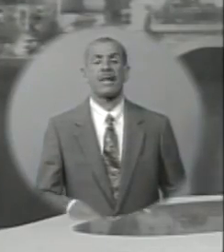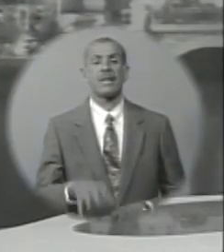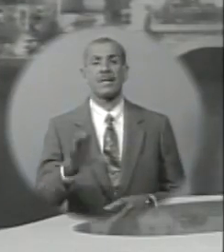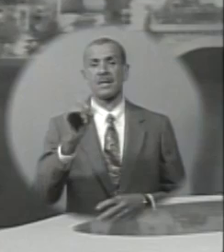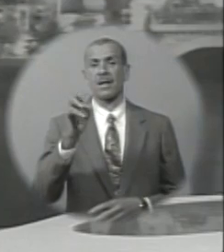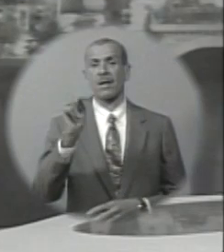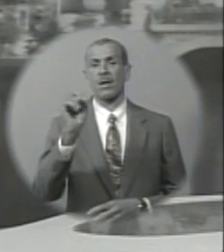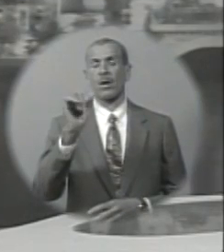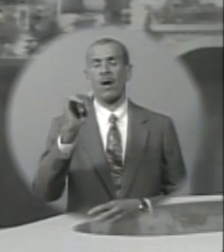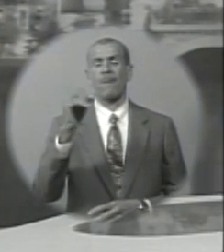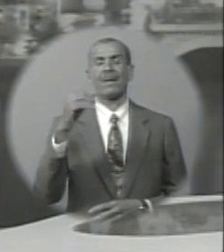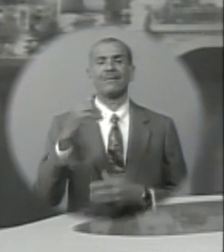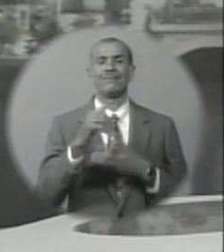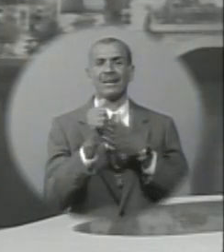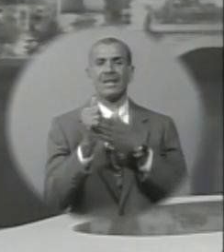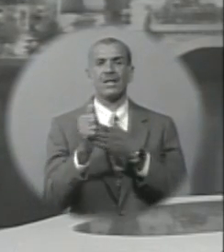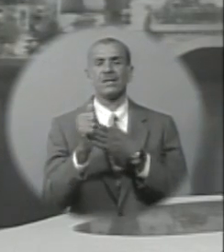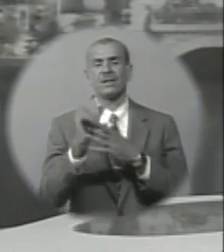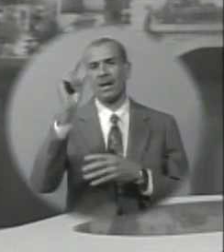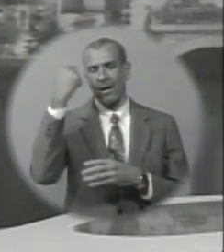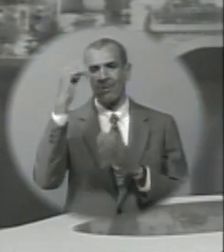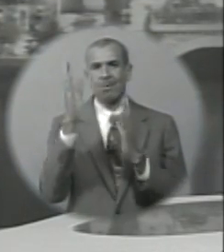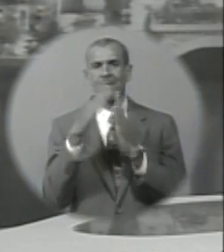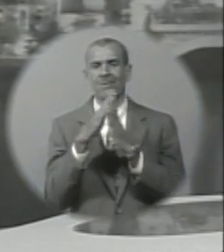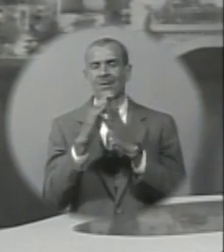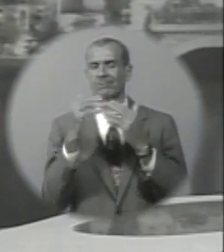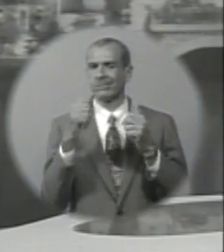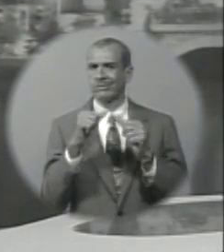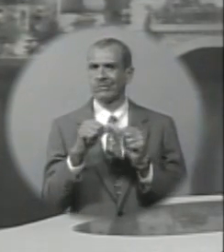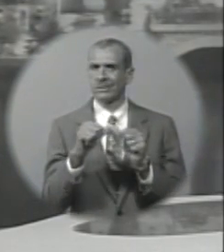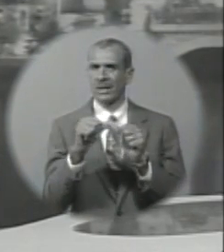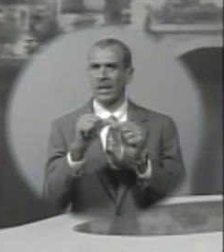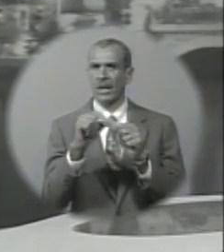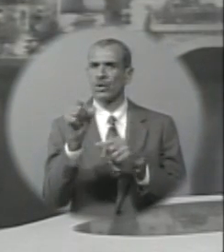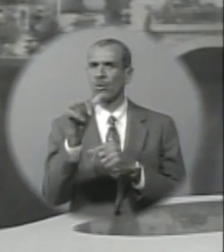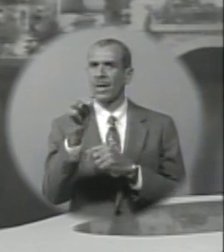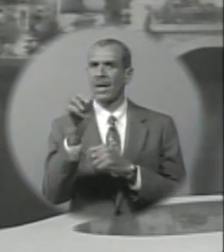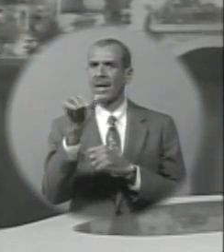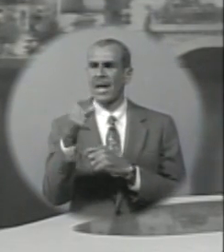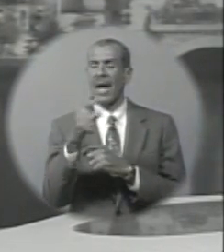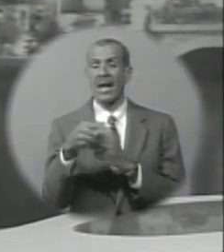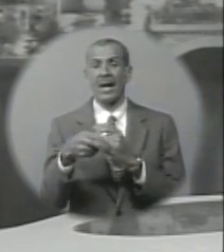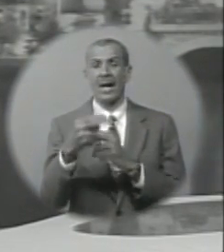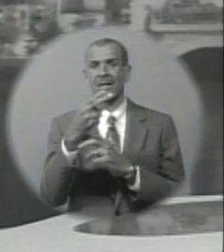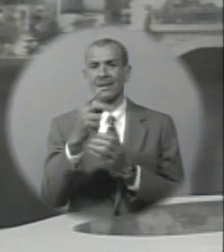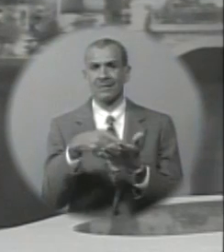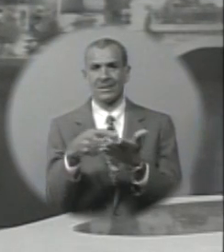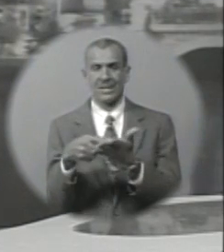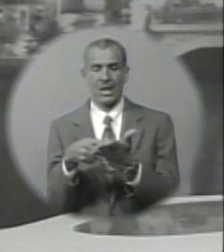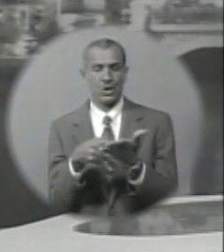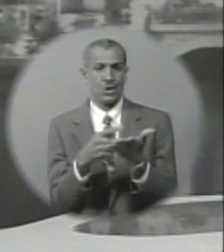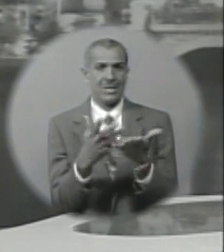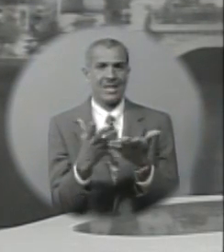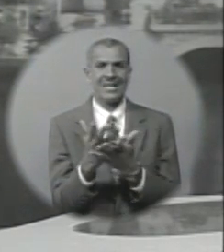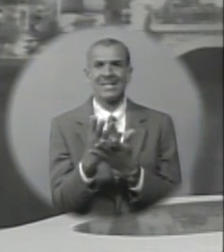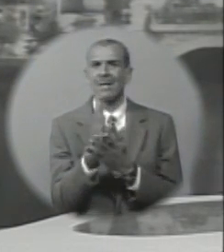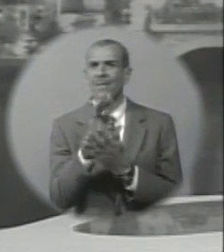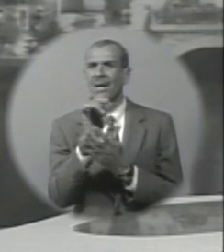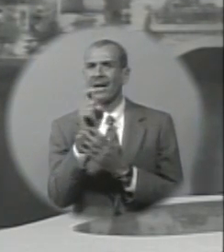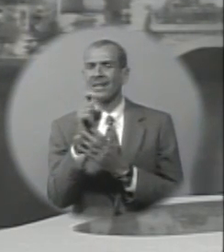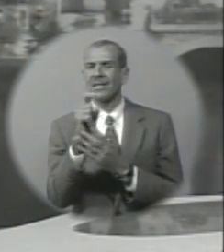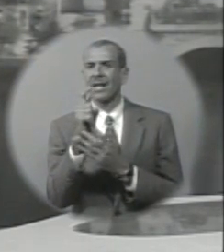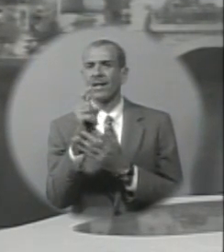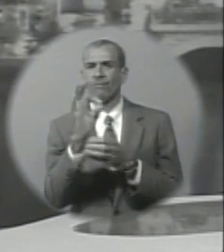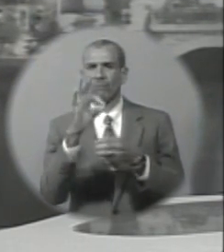CARICOM Heads of Government meeting is underway over in Guyana. High on the agenda will be discussions on that Brexit vote. The